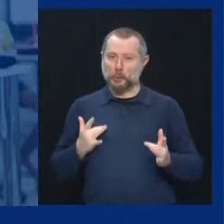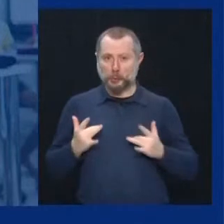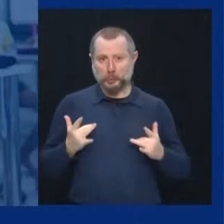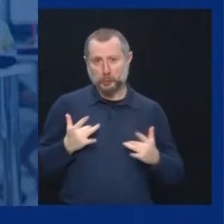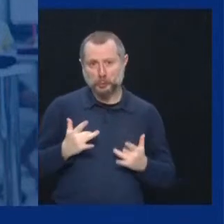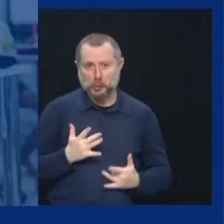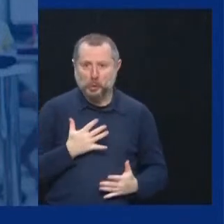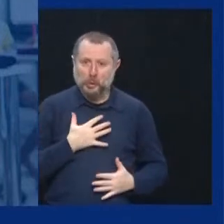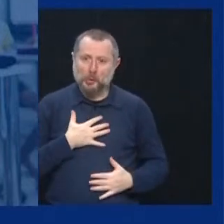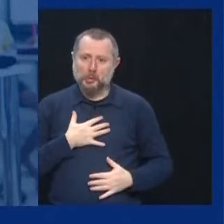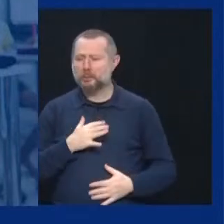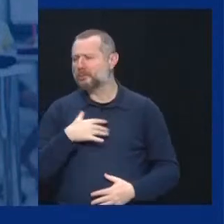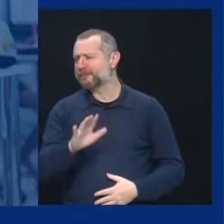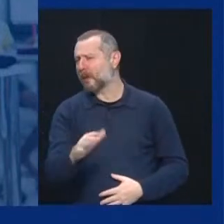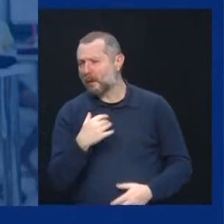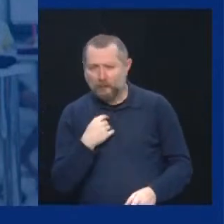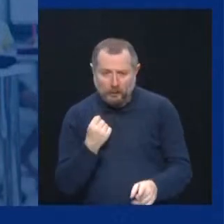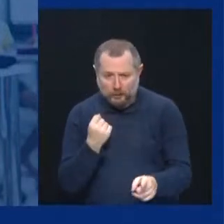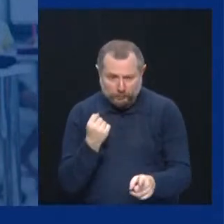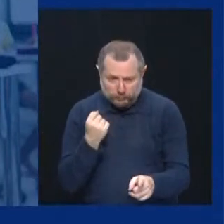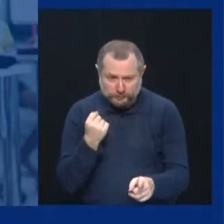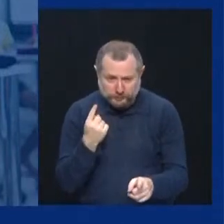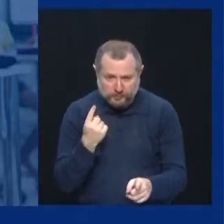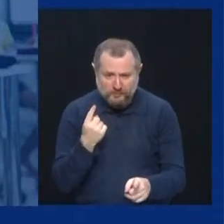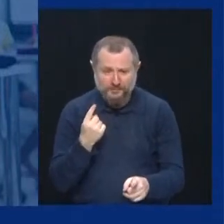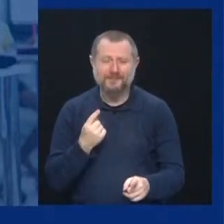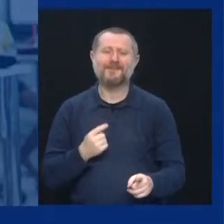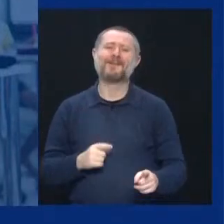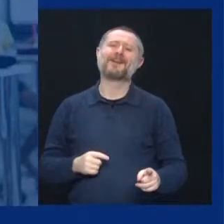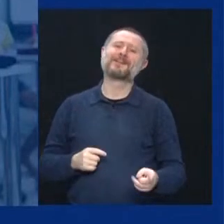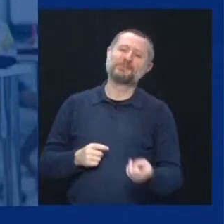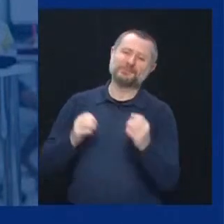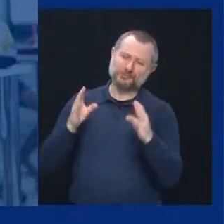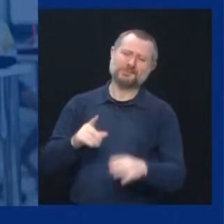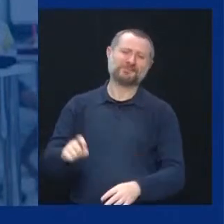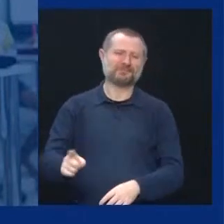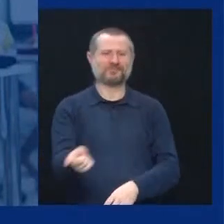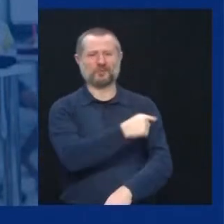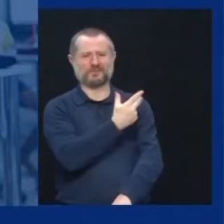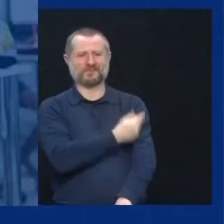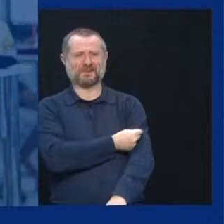Legitimate. Get the teachers a vaccination.